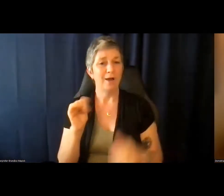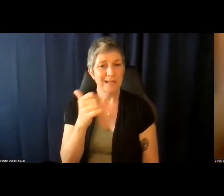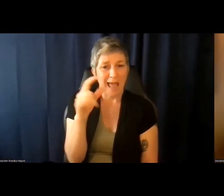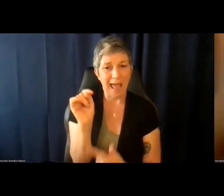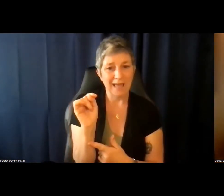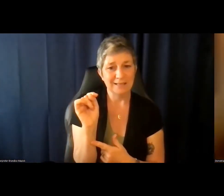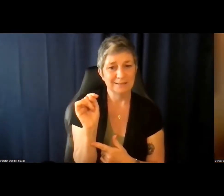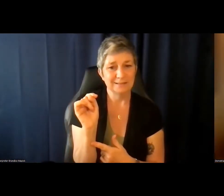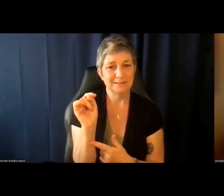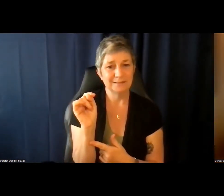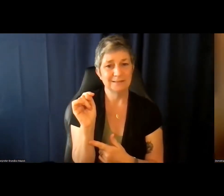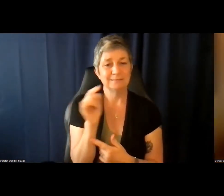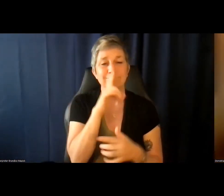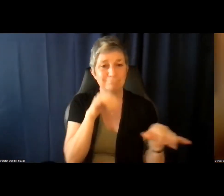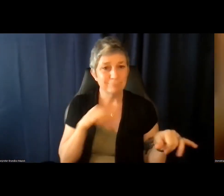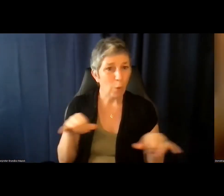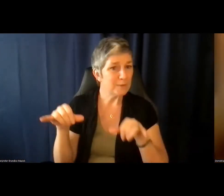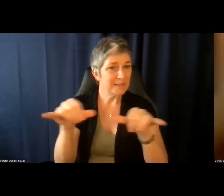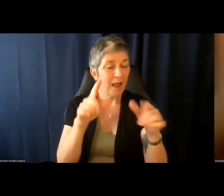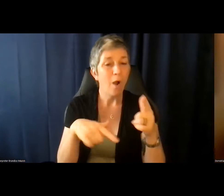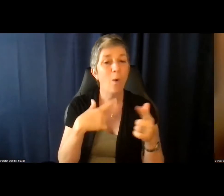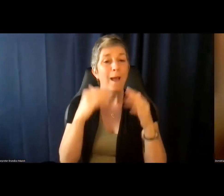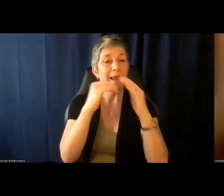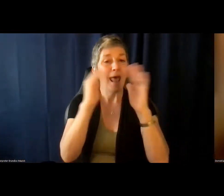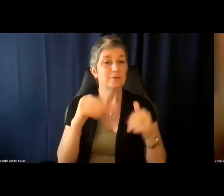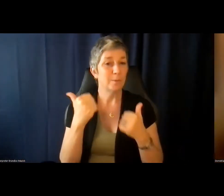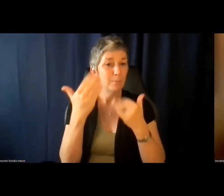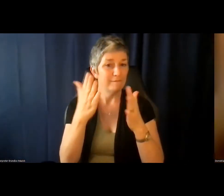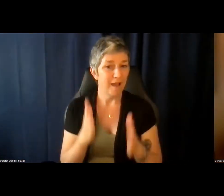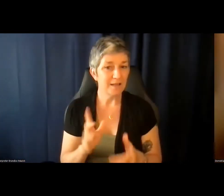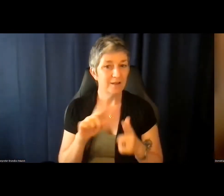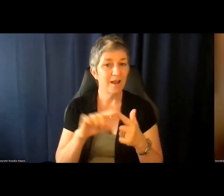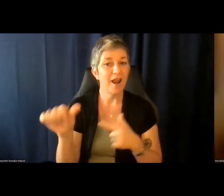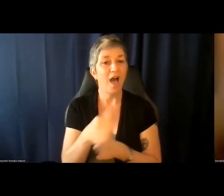Fair Housing Act standards, actually, when housing providers and others